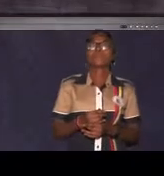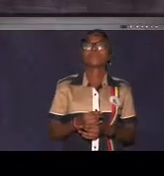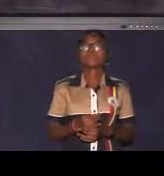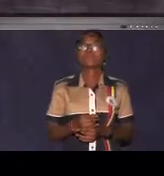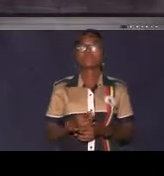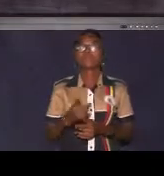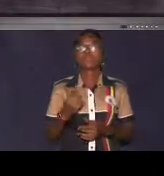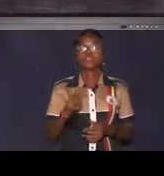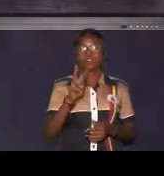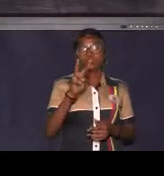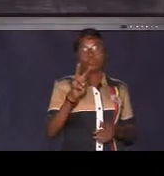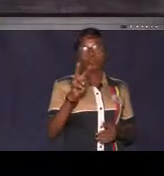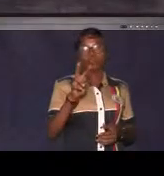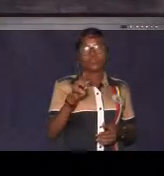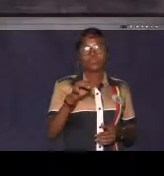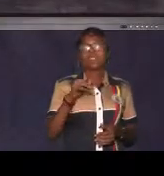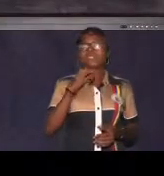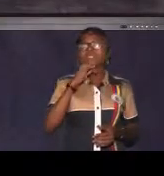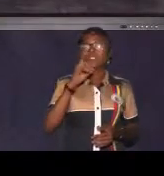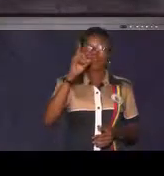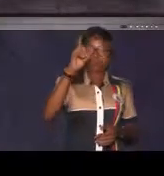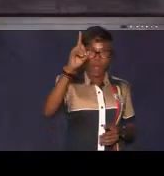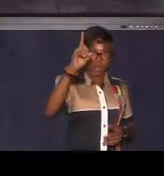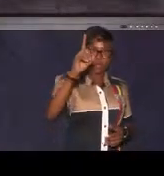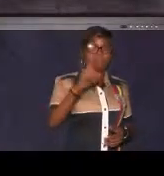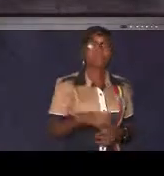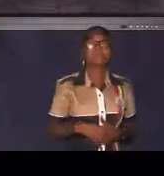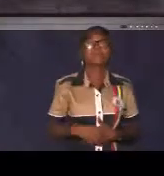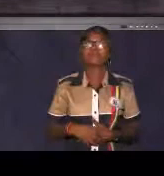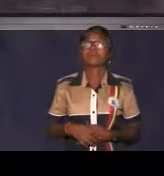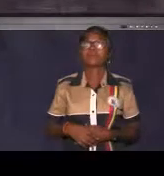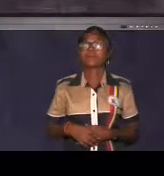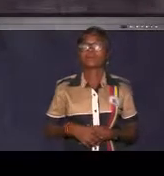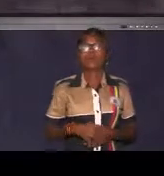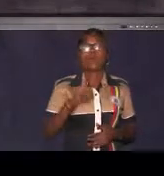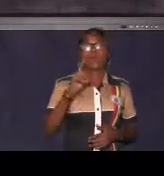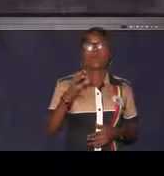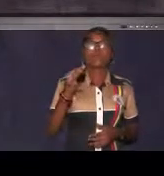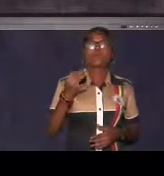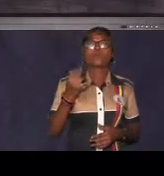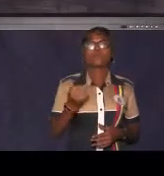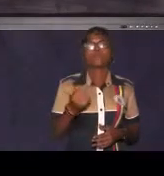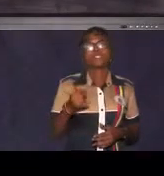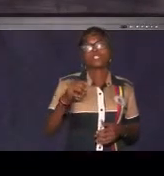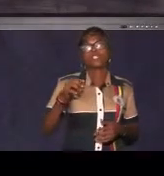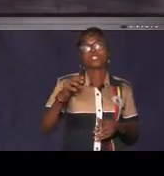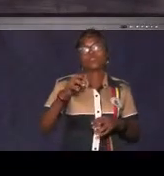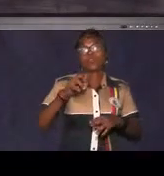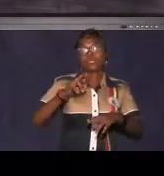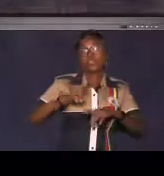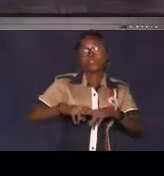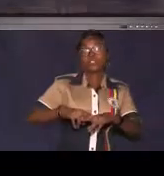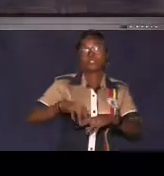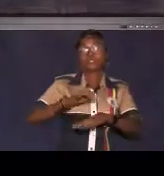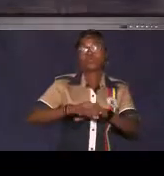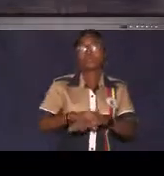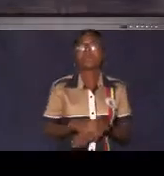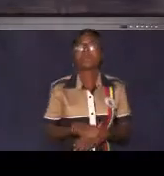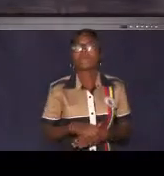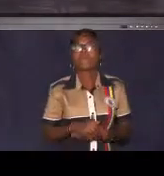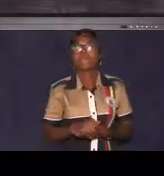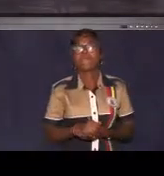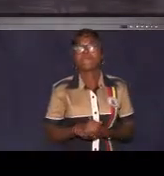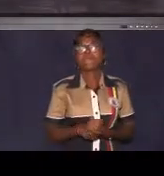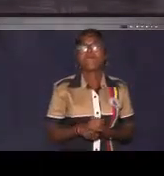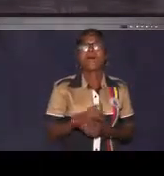Yes, yes. The two parts. Now, buttock is one part. One of the fleshy part of your body that you